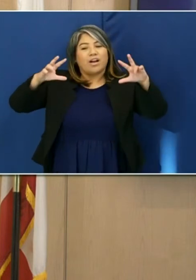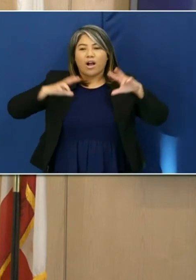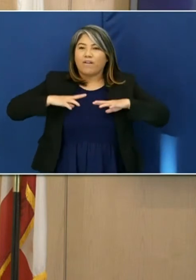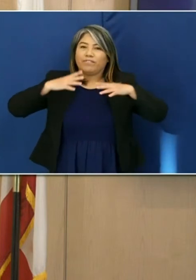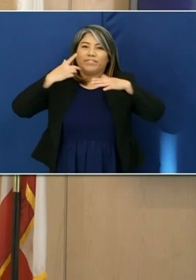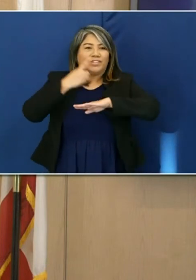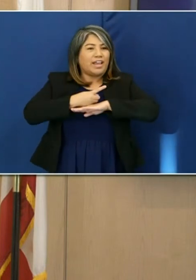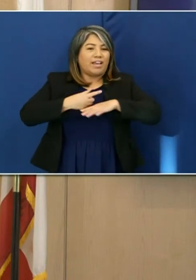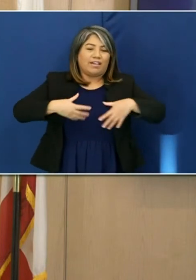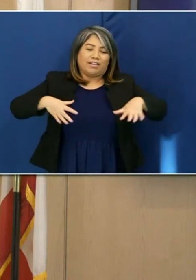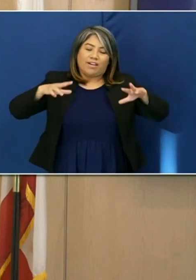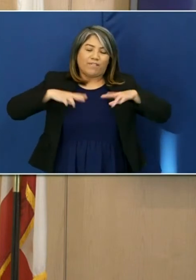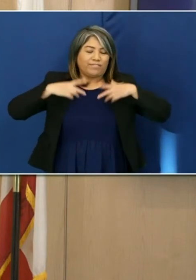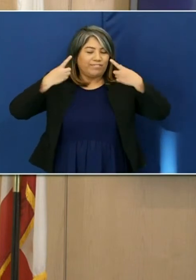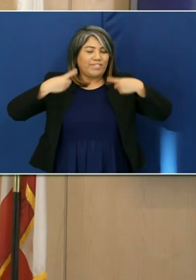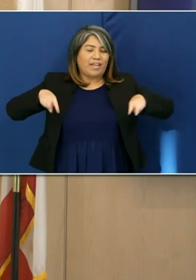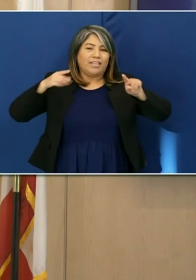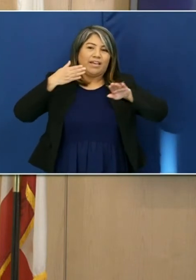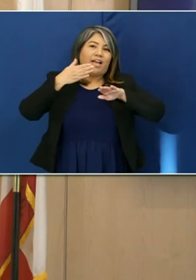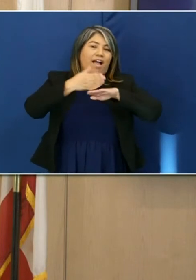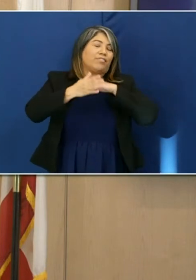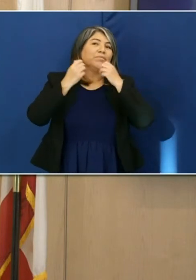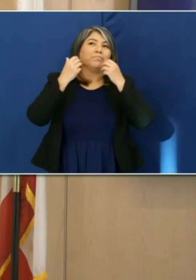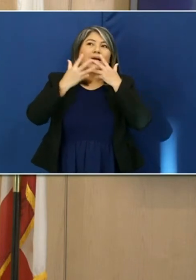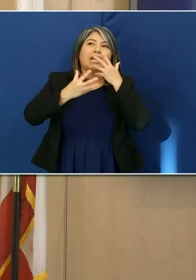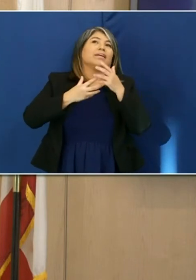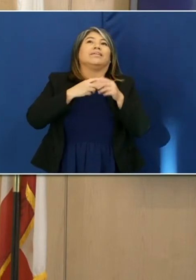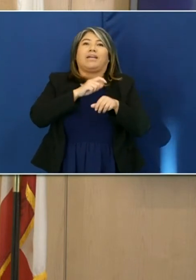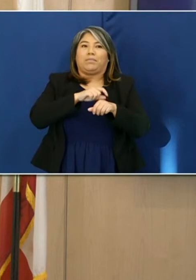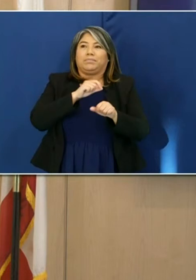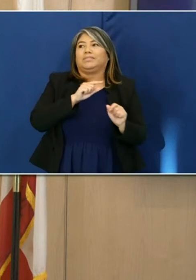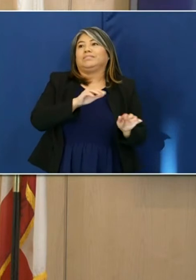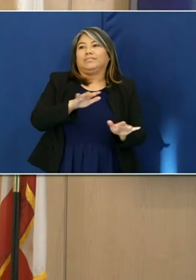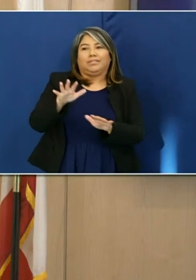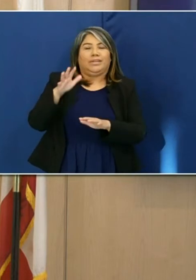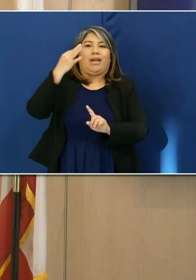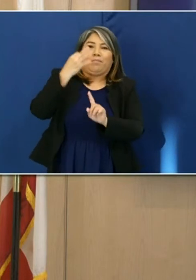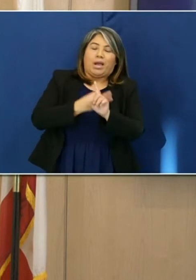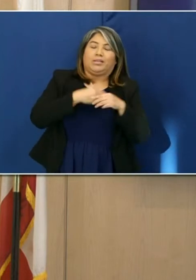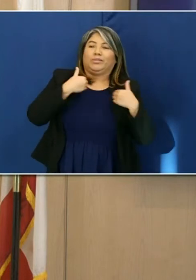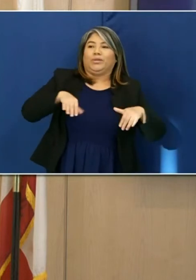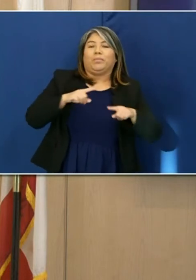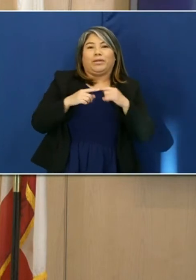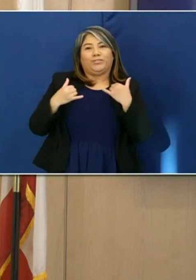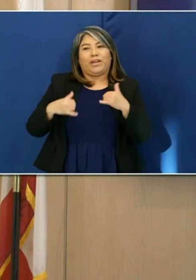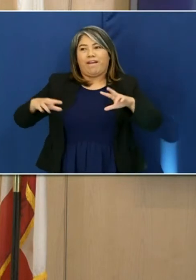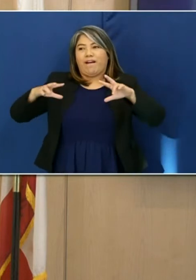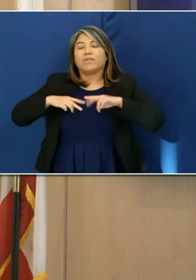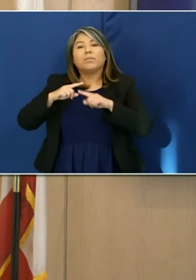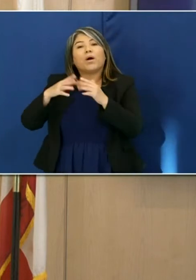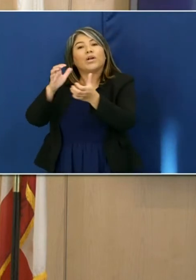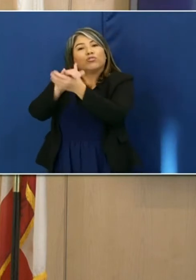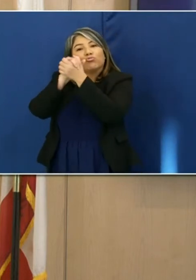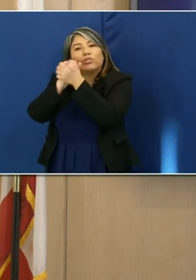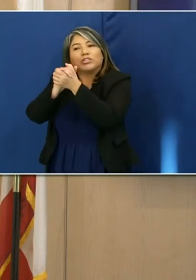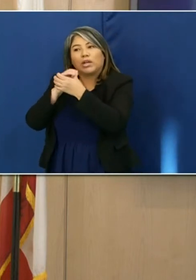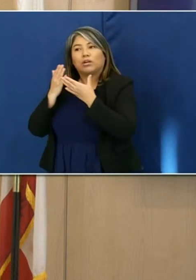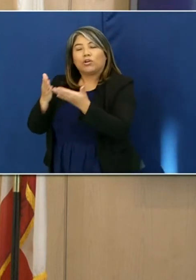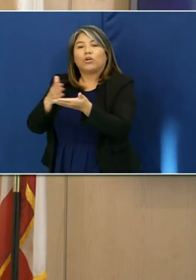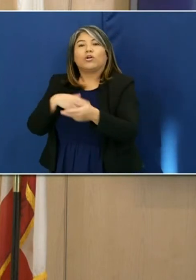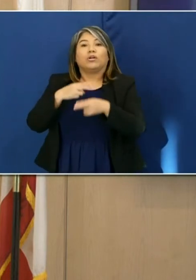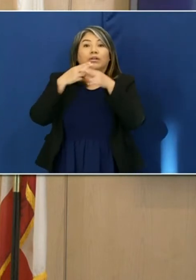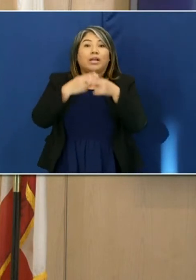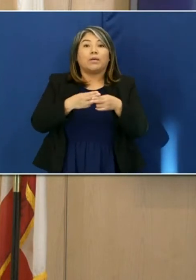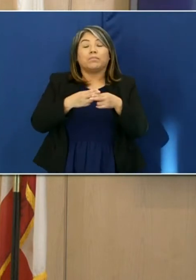finally after a lot of time she spent over the last 9 months. But I wanted to congratulate her on being named